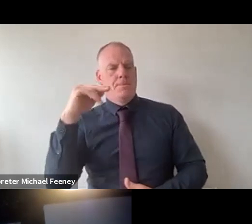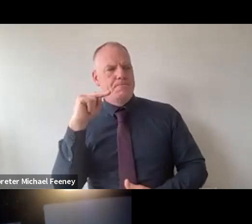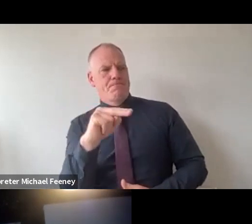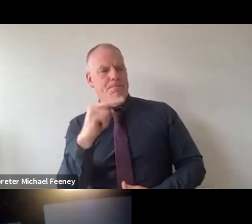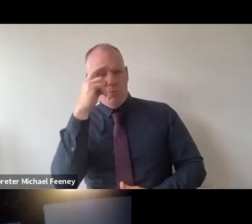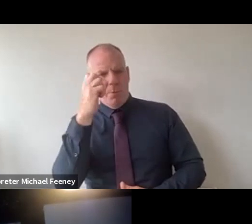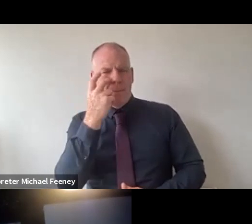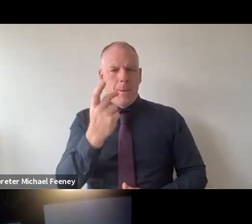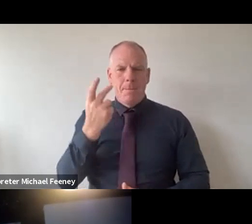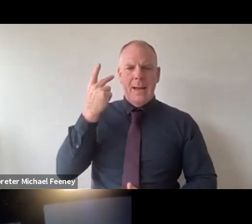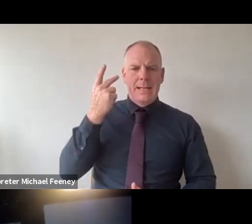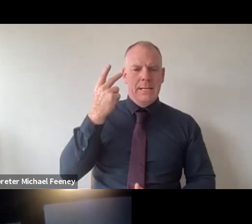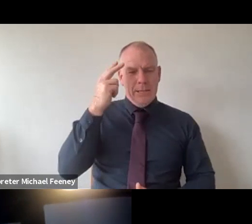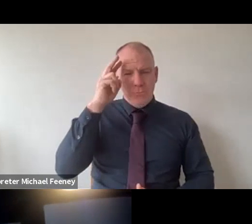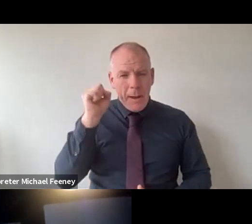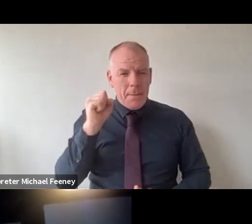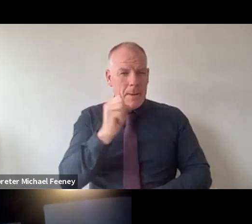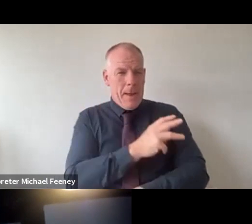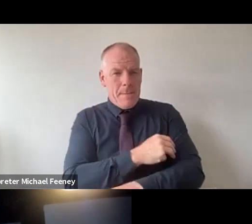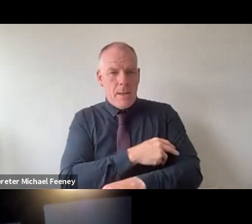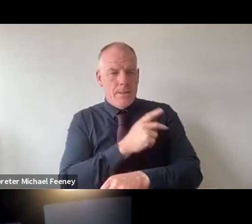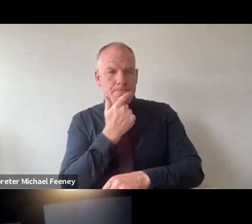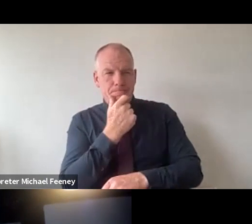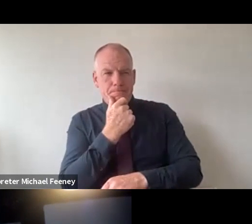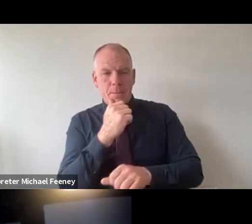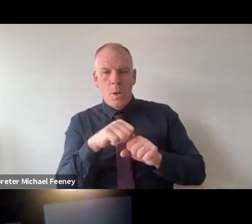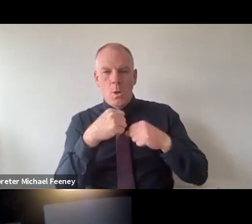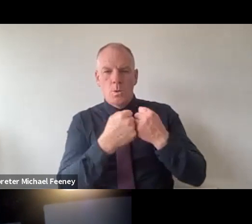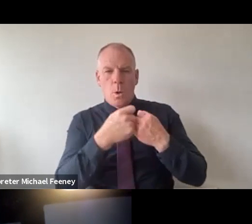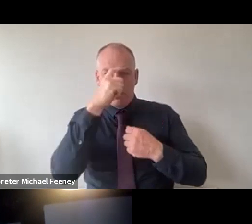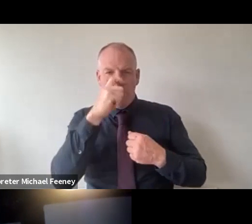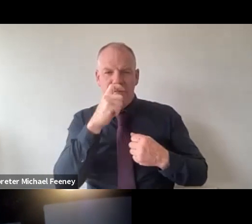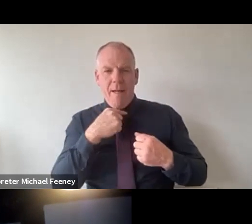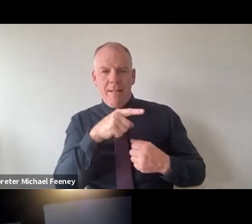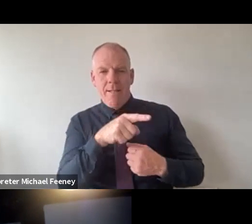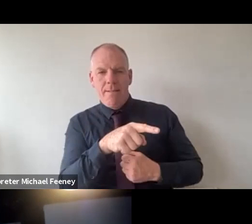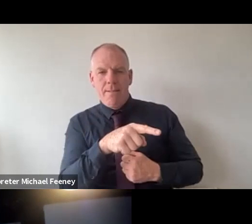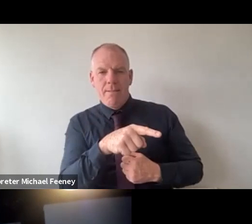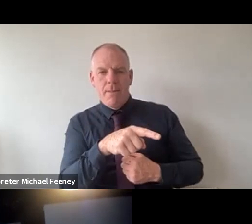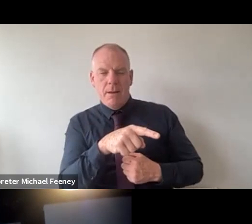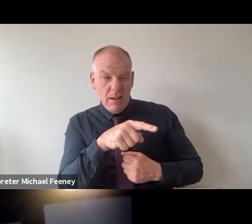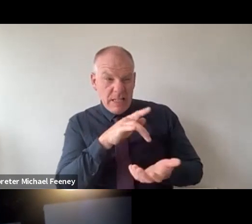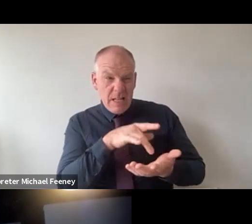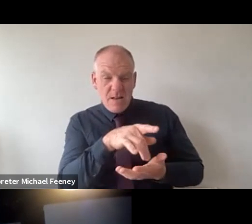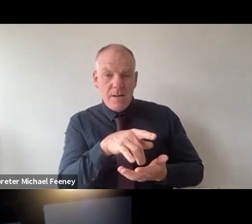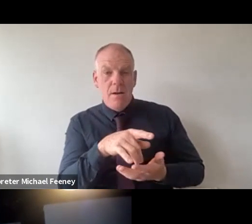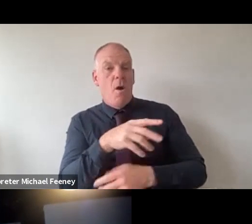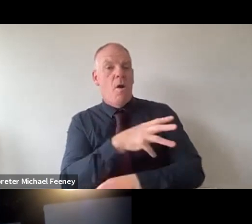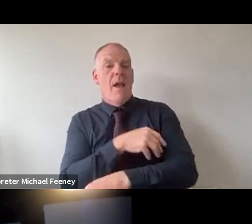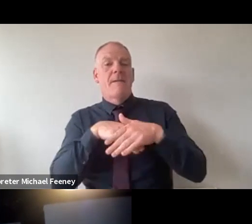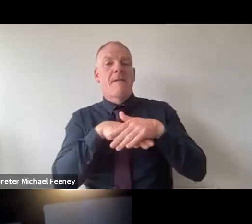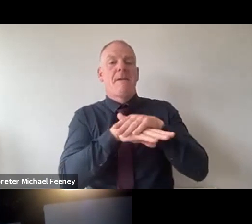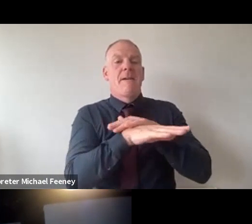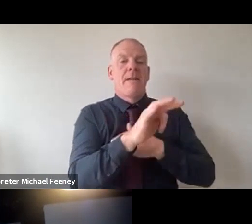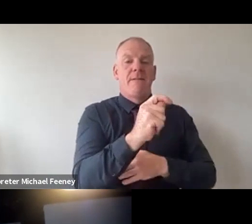even to this day in how the police would socially profile you, and how the guards would come into the flat complexes